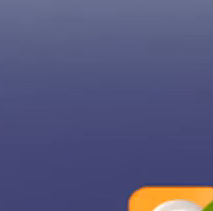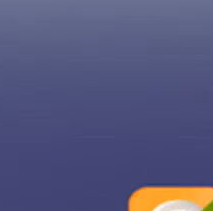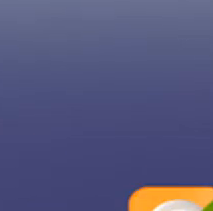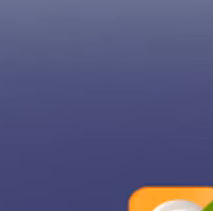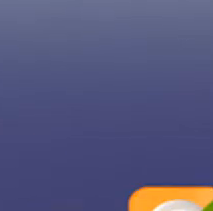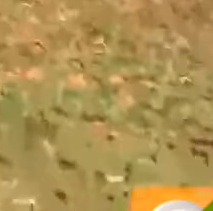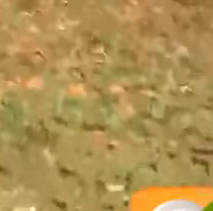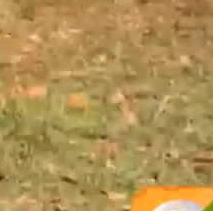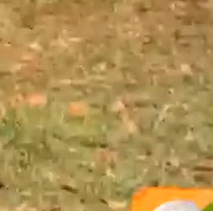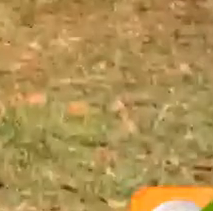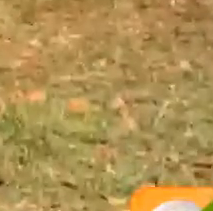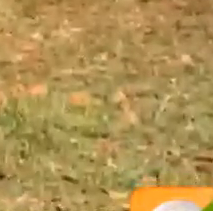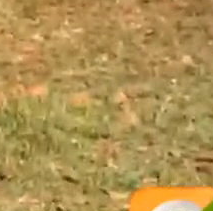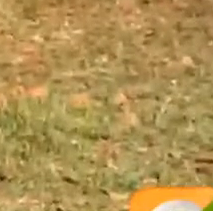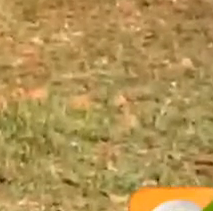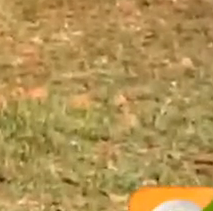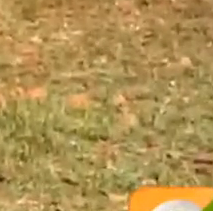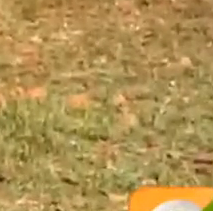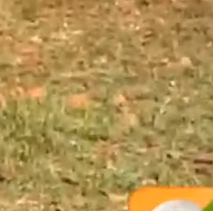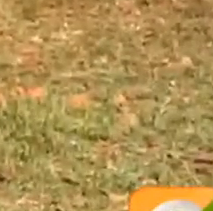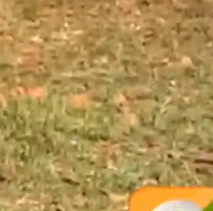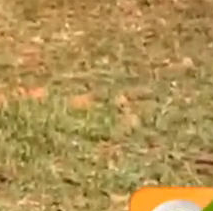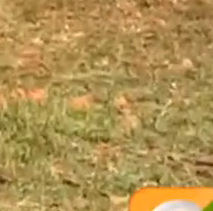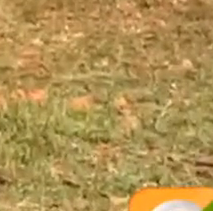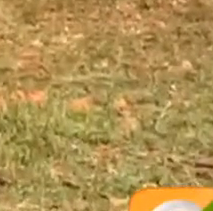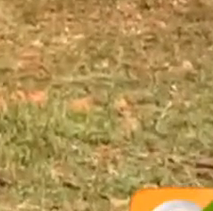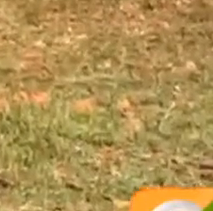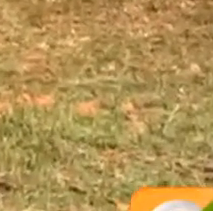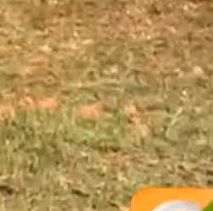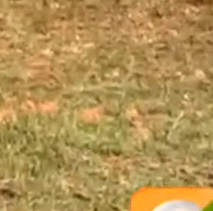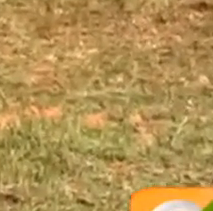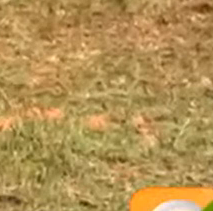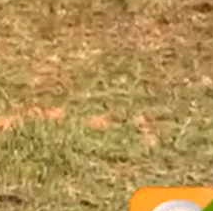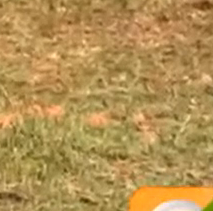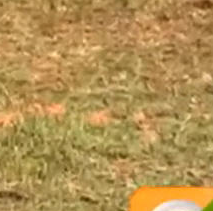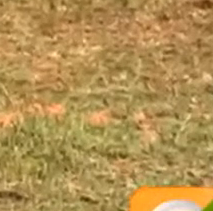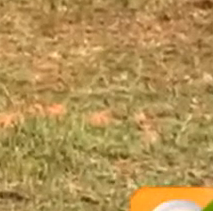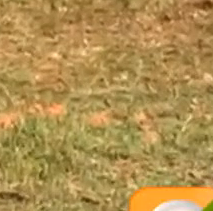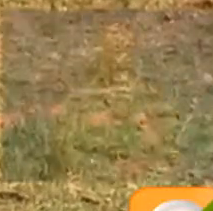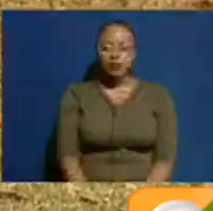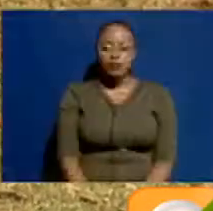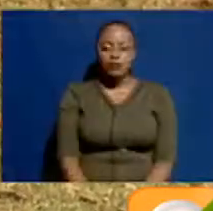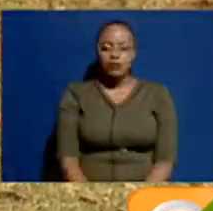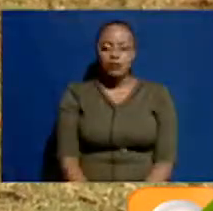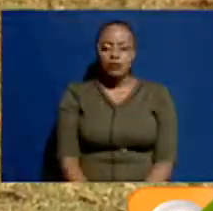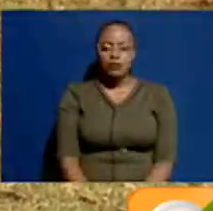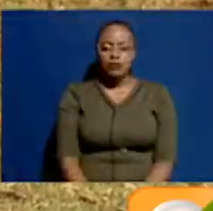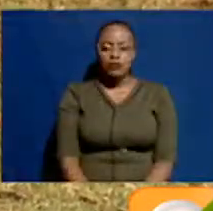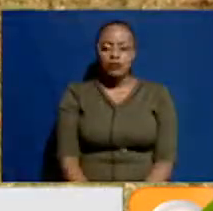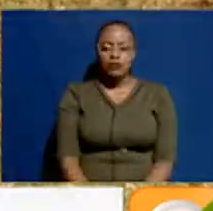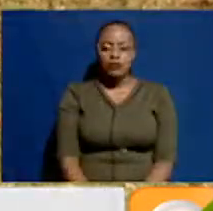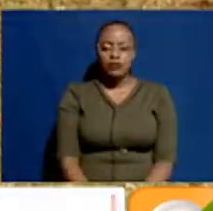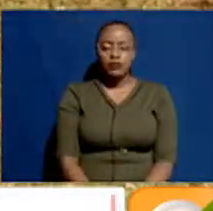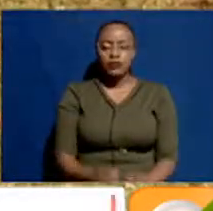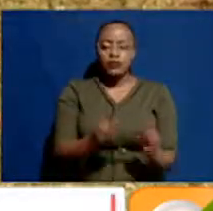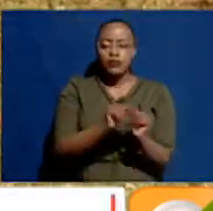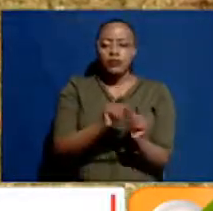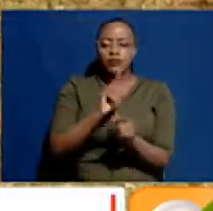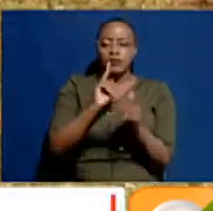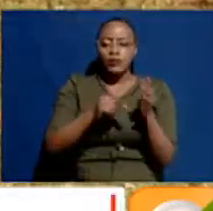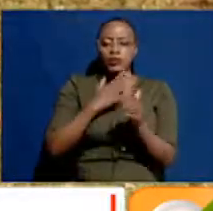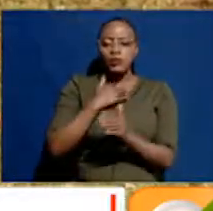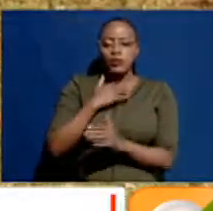room watatu, wakaniomba pin, nikawapatia, wakanitishia, wakaniambia